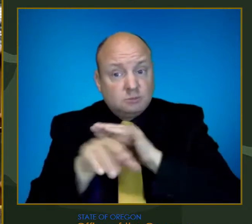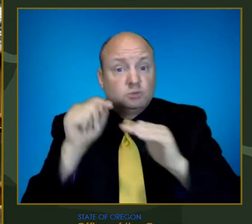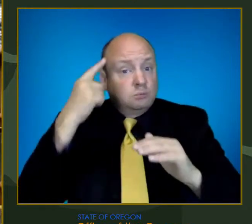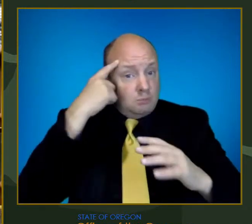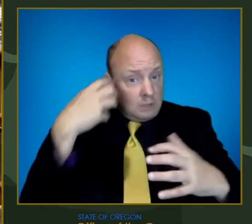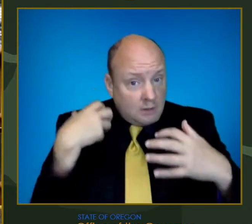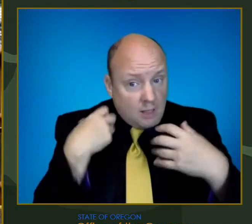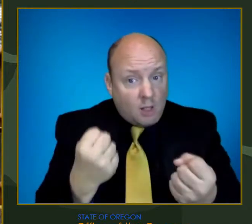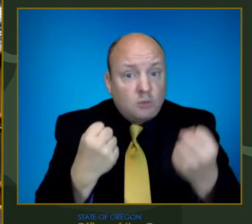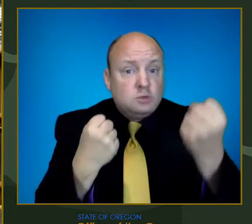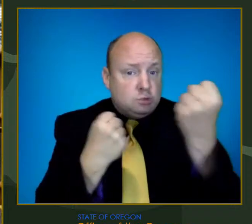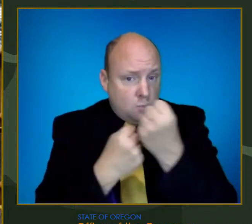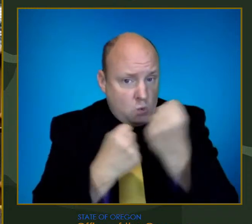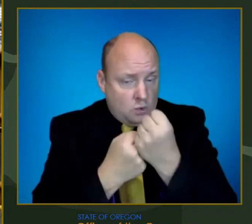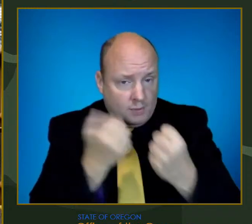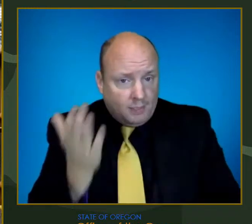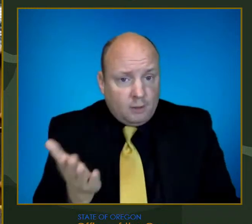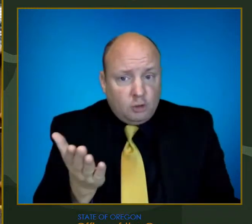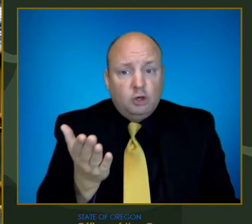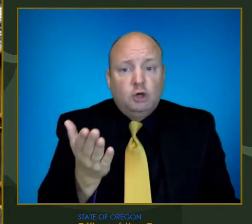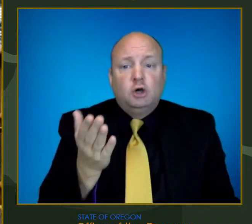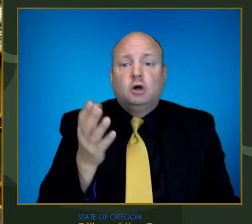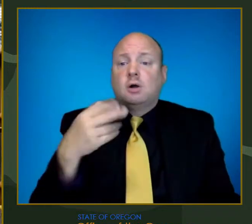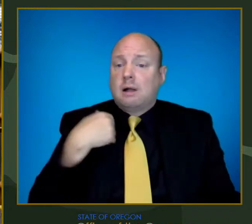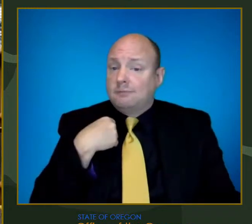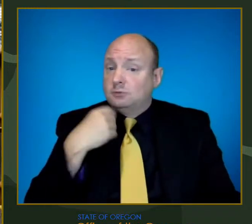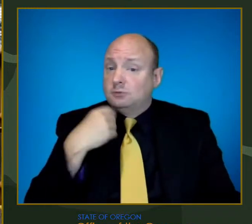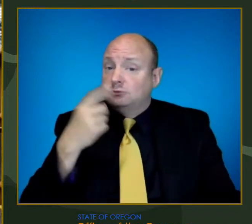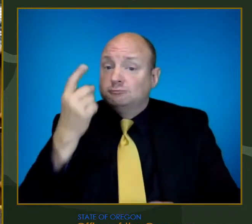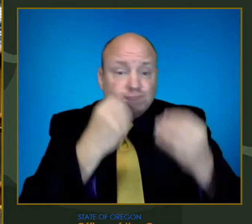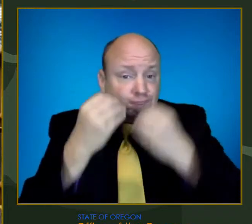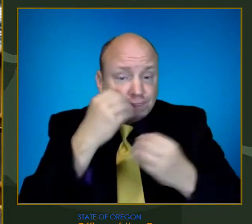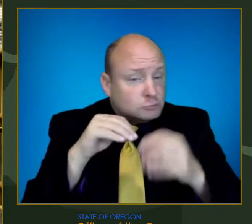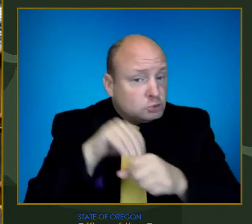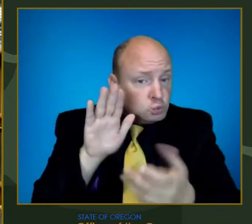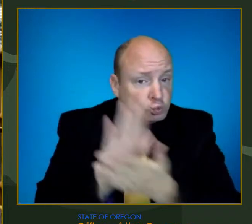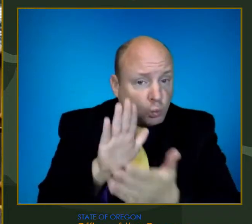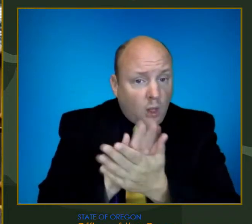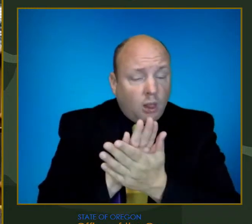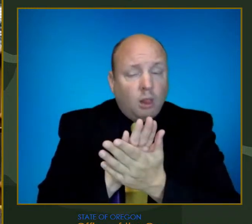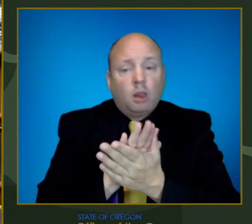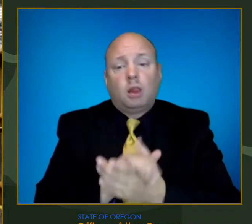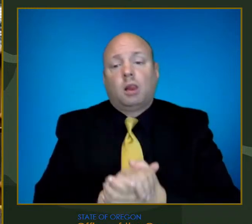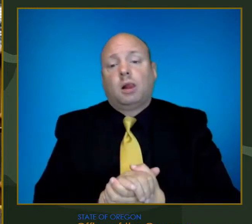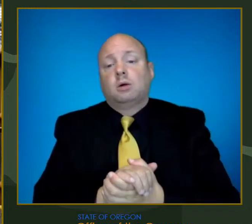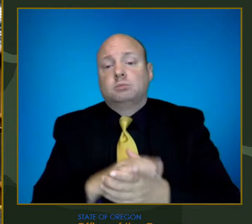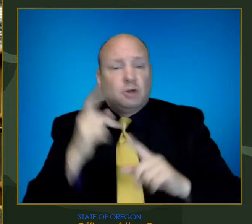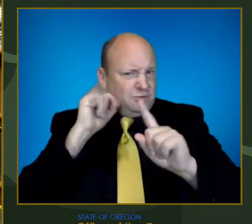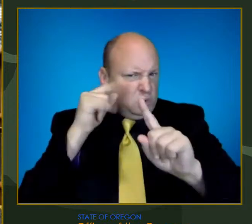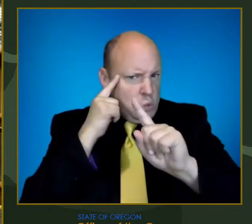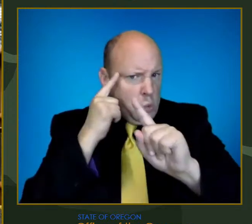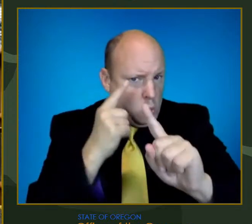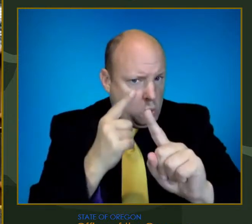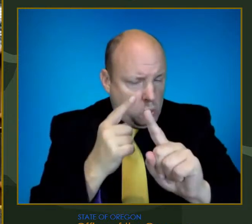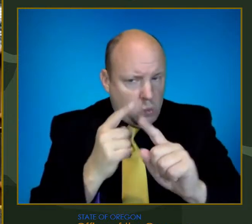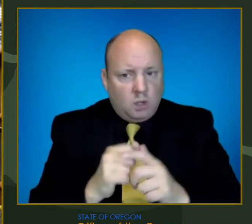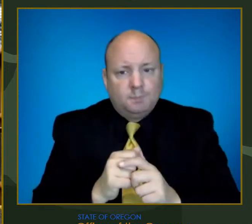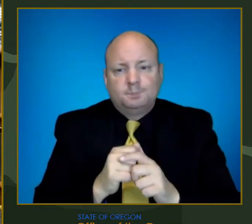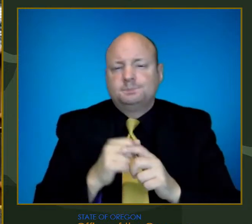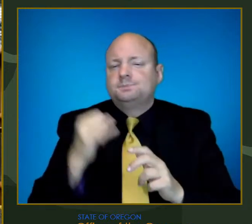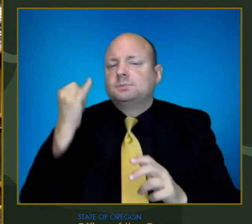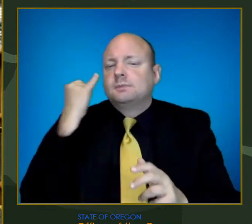access to good meals at school. That's the whole goal here. If we have a school district